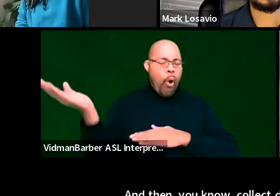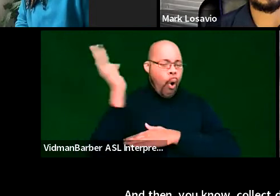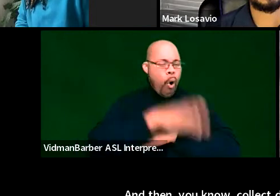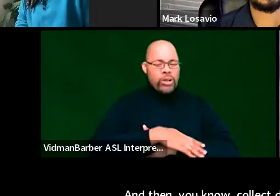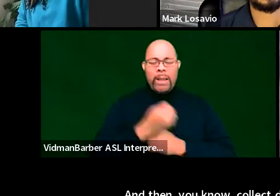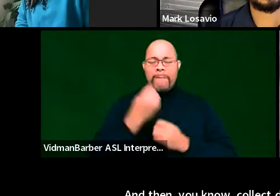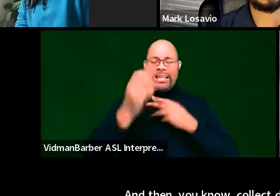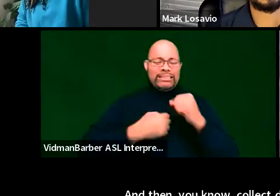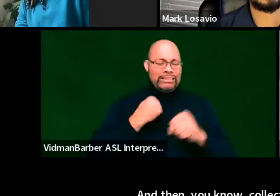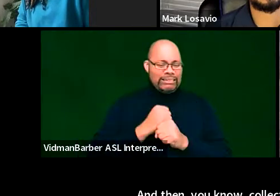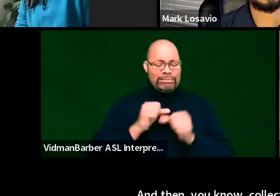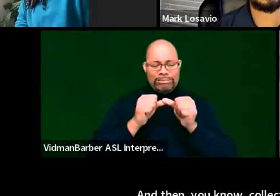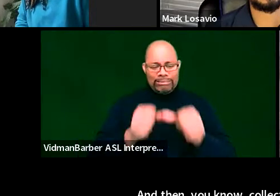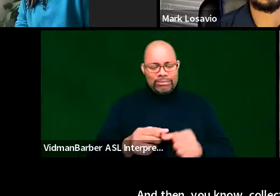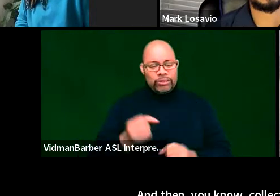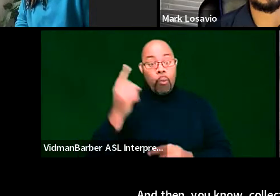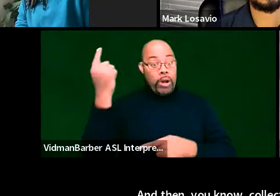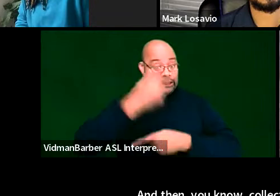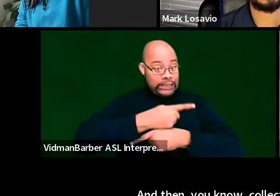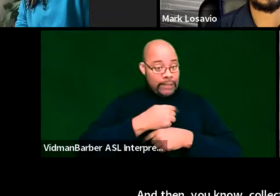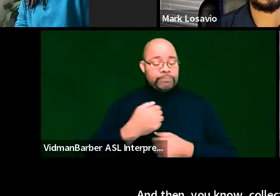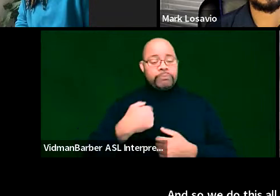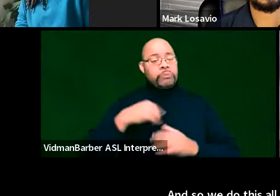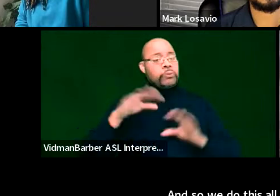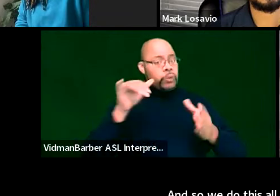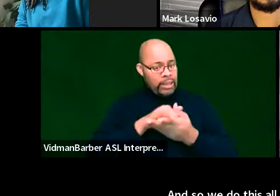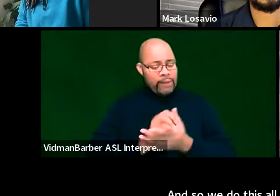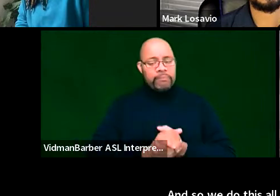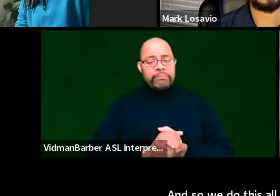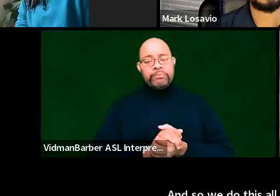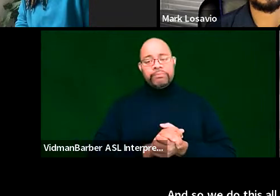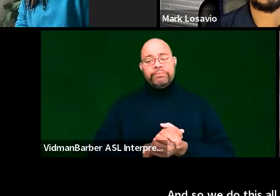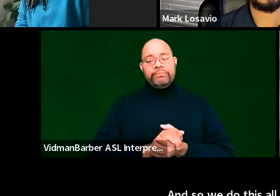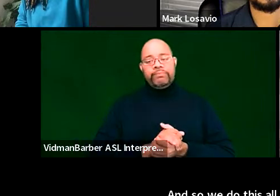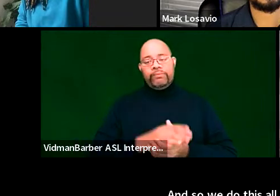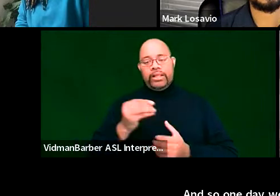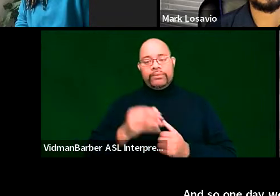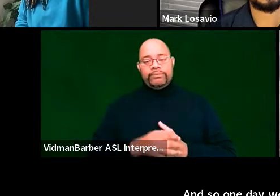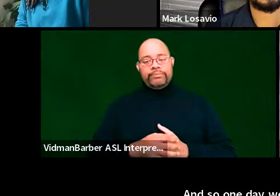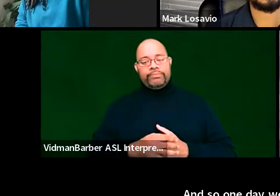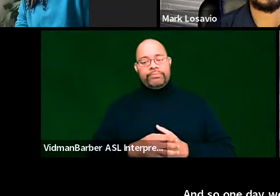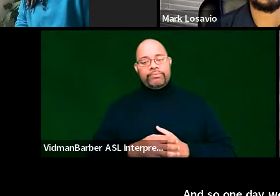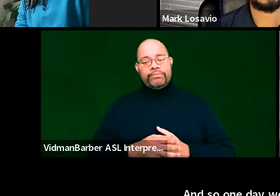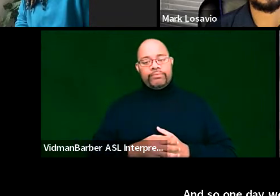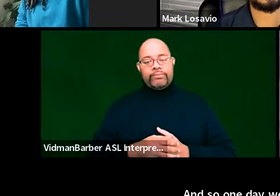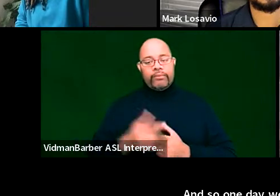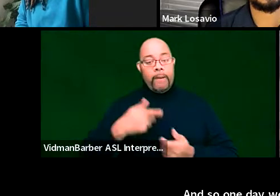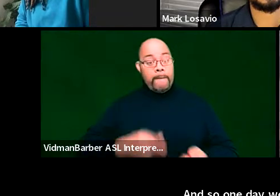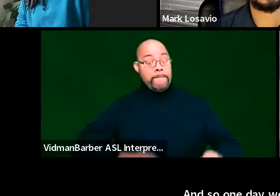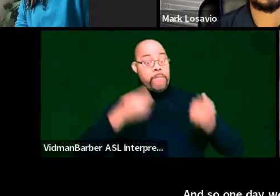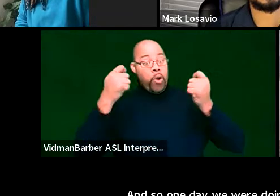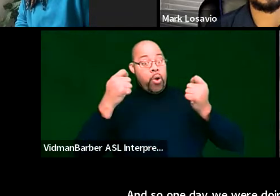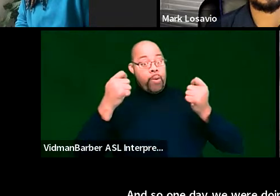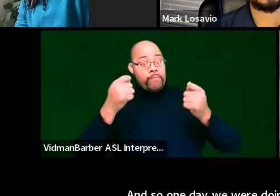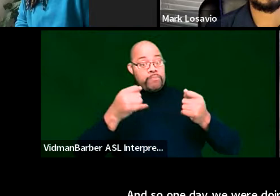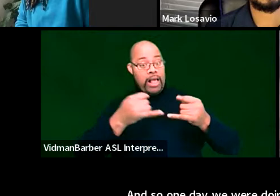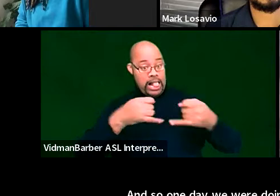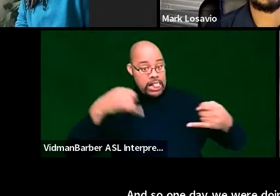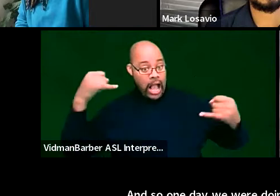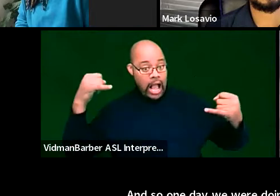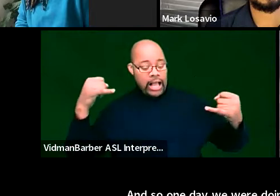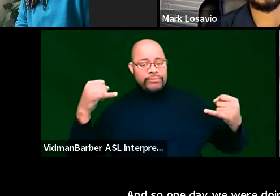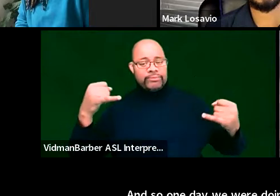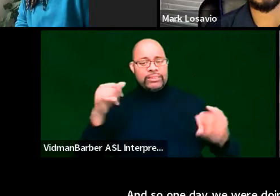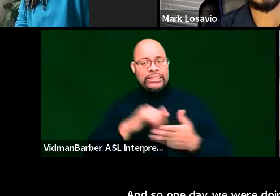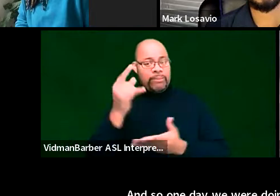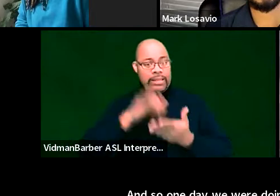for years, right? And so one day we were doing this and we pulled up our long line, and like